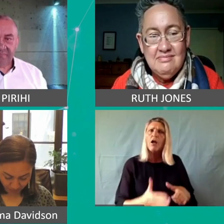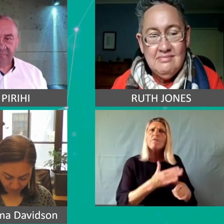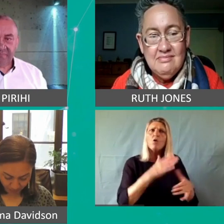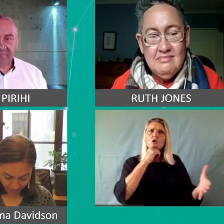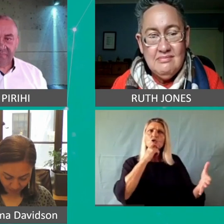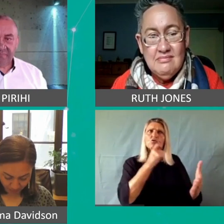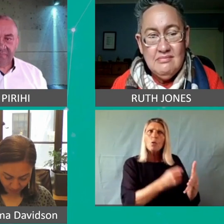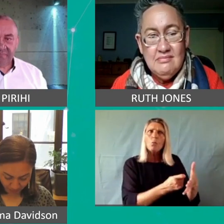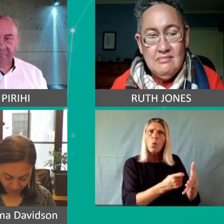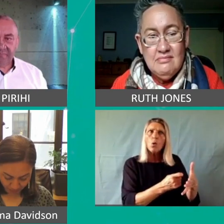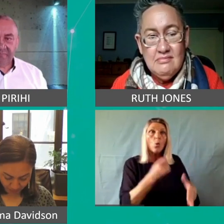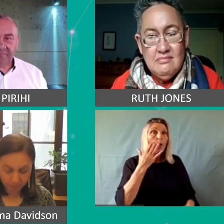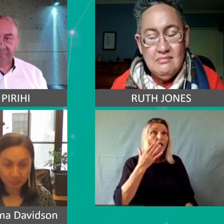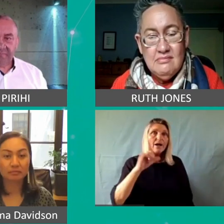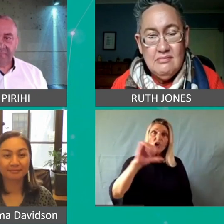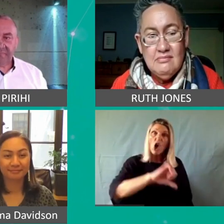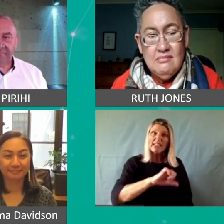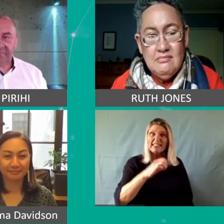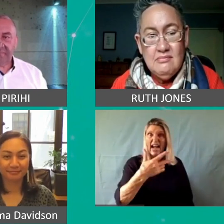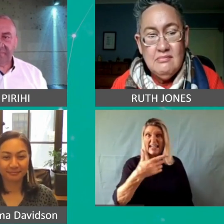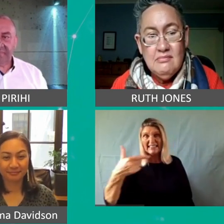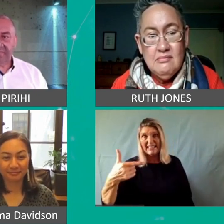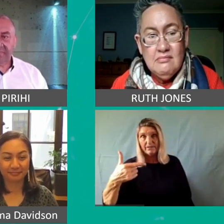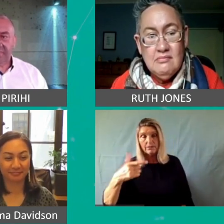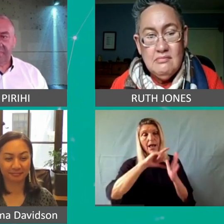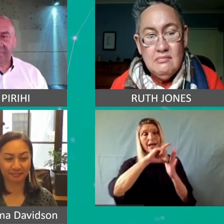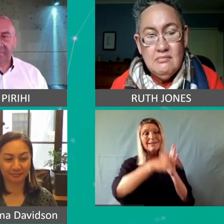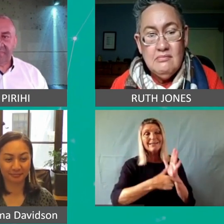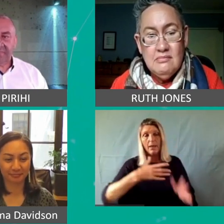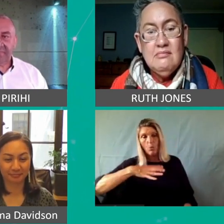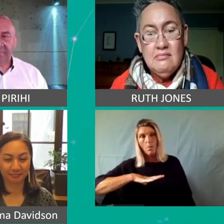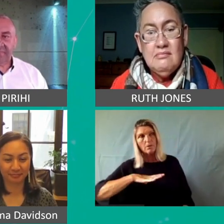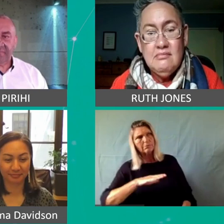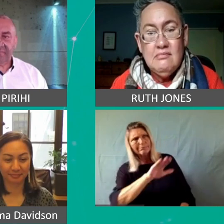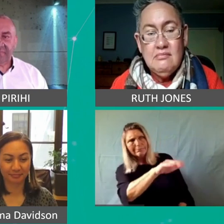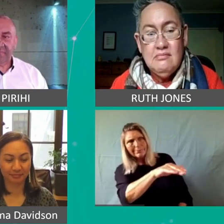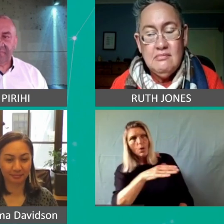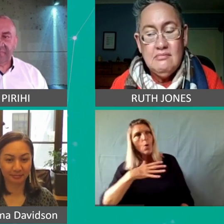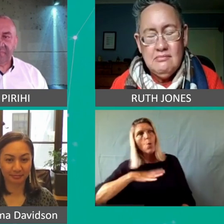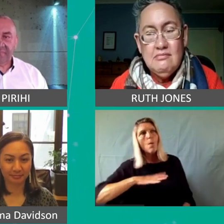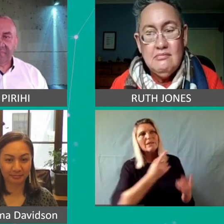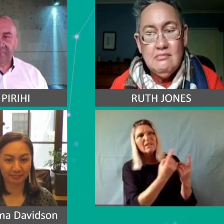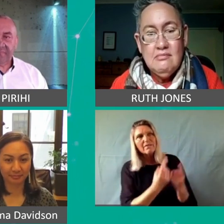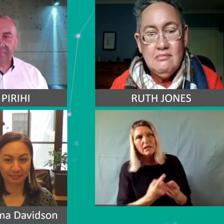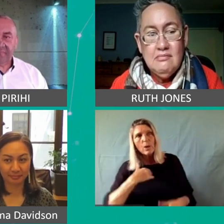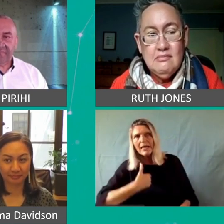from 1987, where disabled women talked to the Ministry of Women's Affairs about the need to address violence. And I